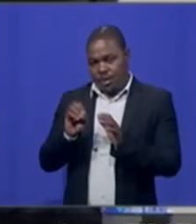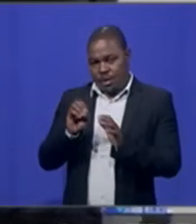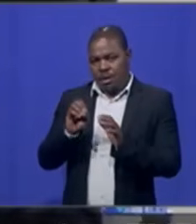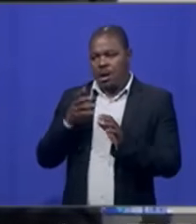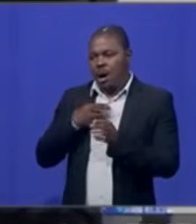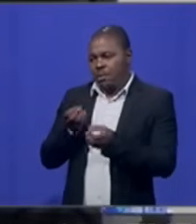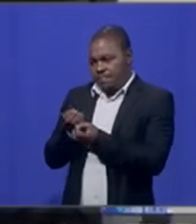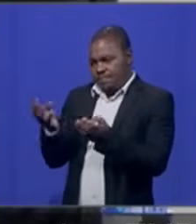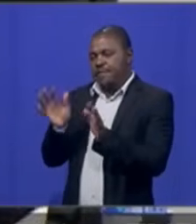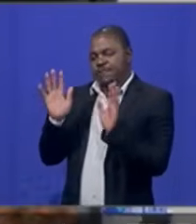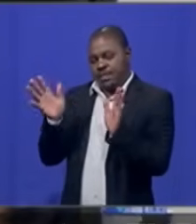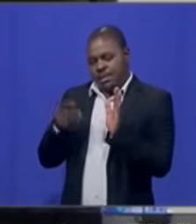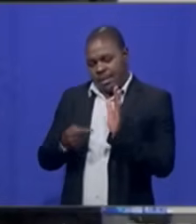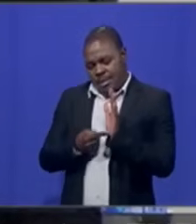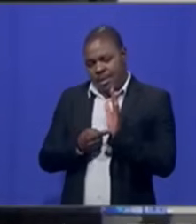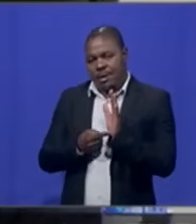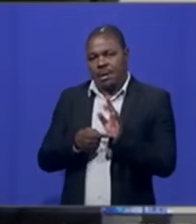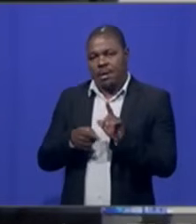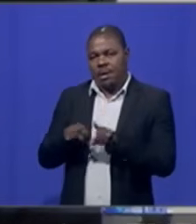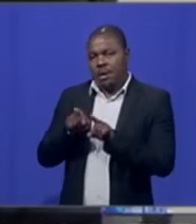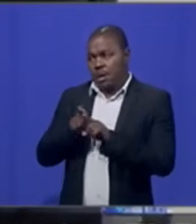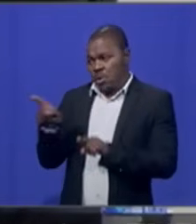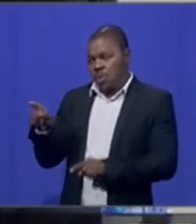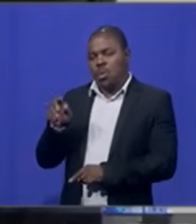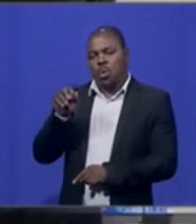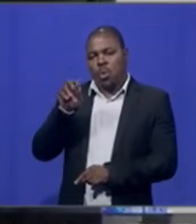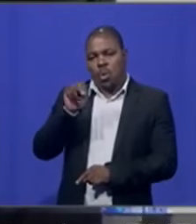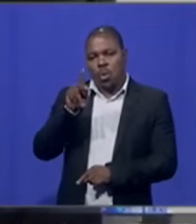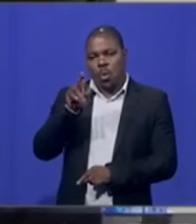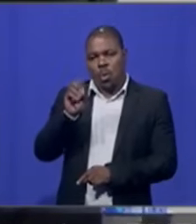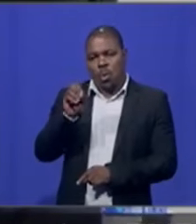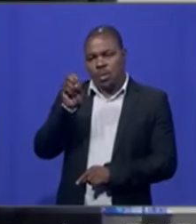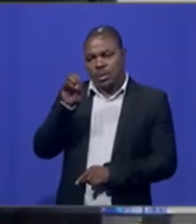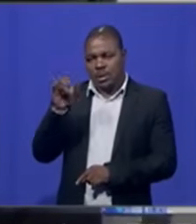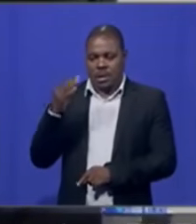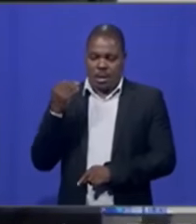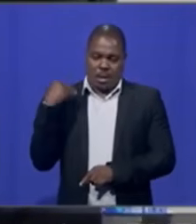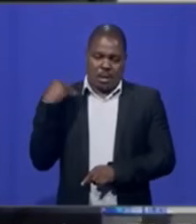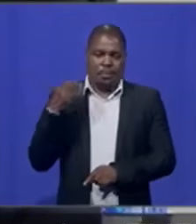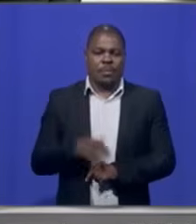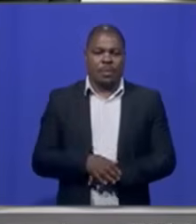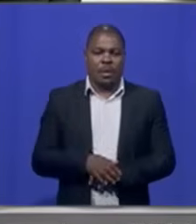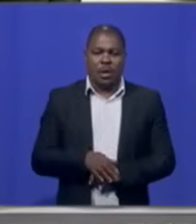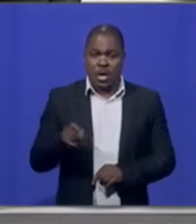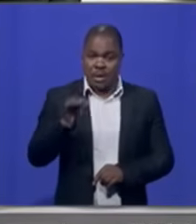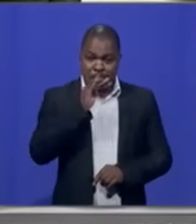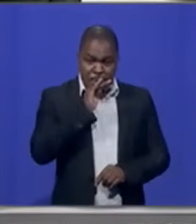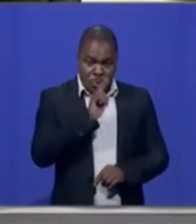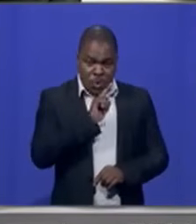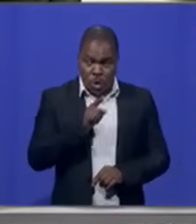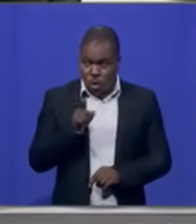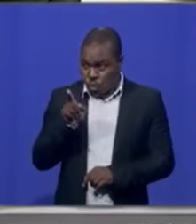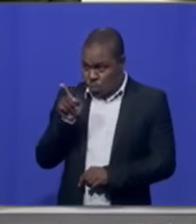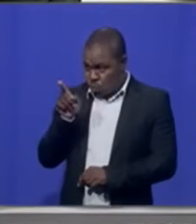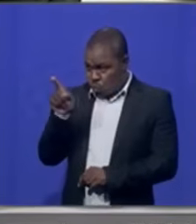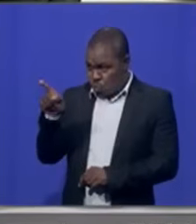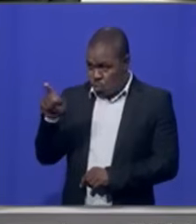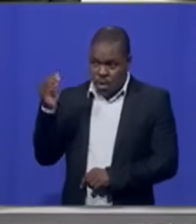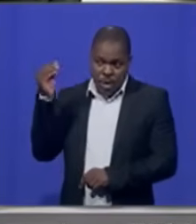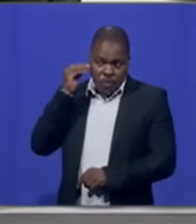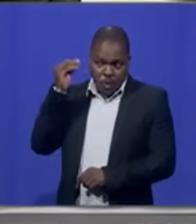those requests from Sergeant Nkosi. So the simple answer would be that you have shared